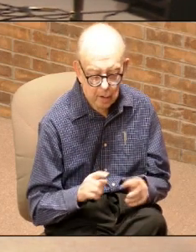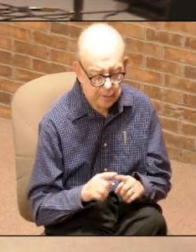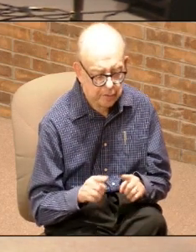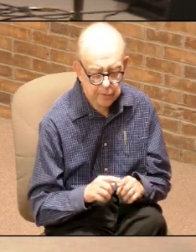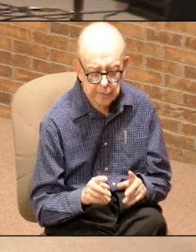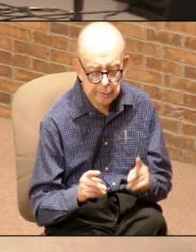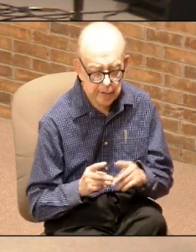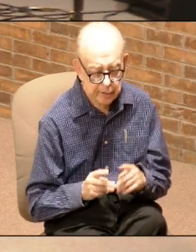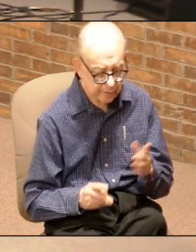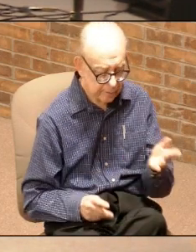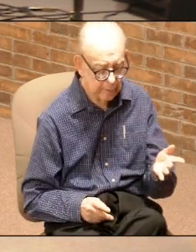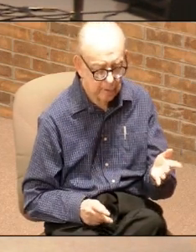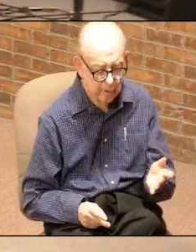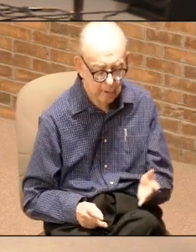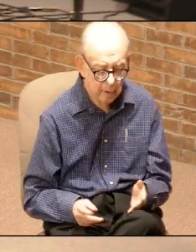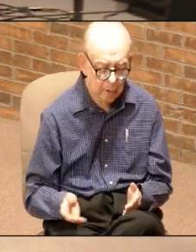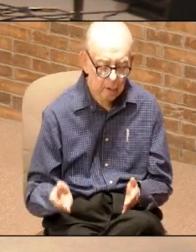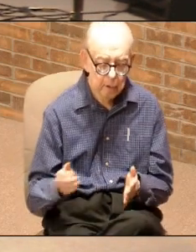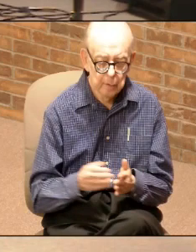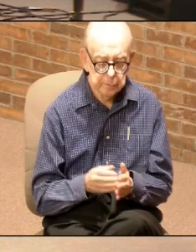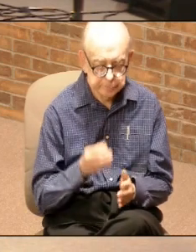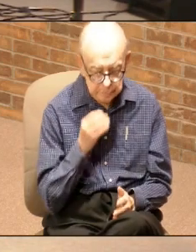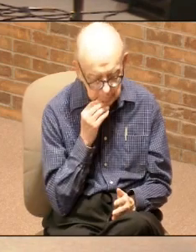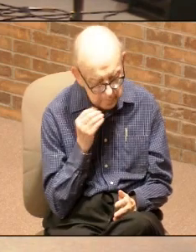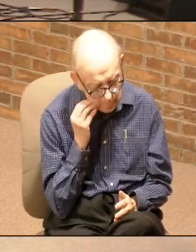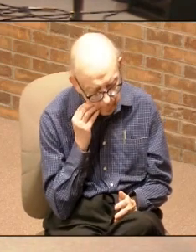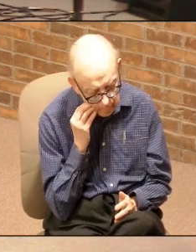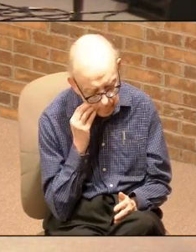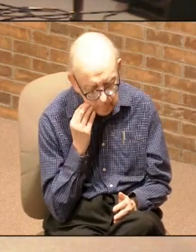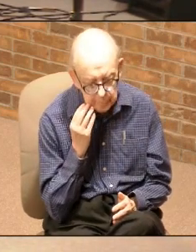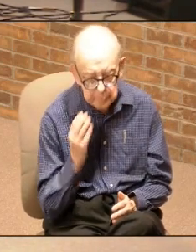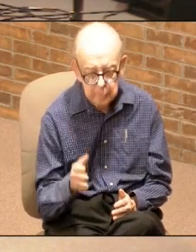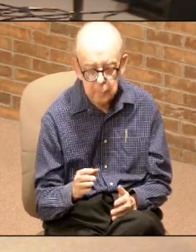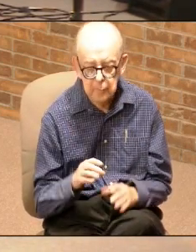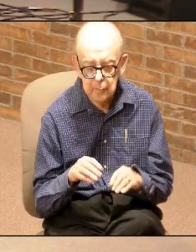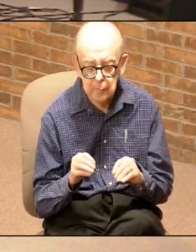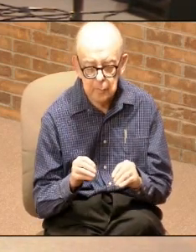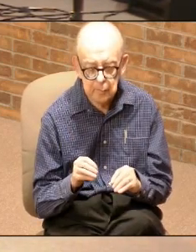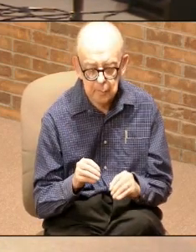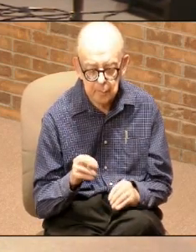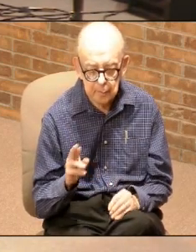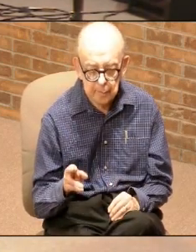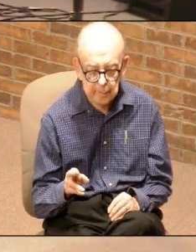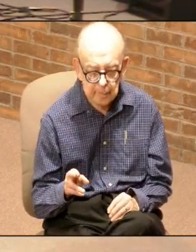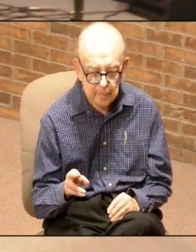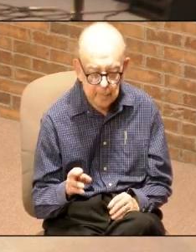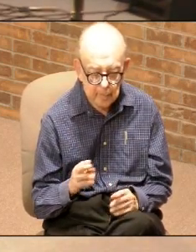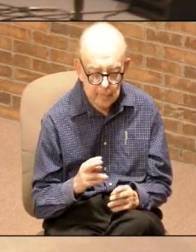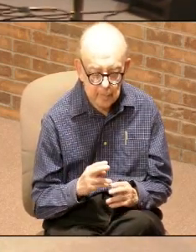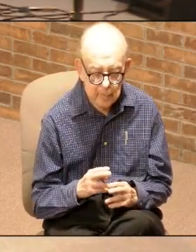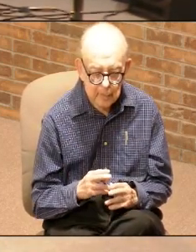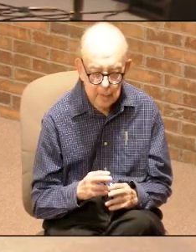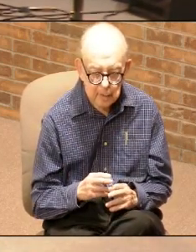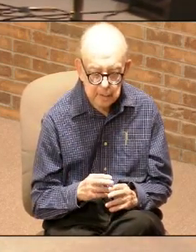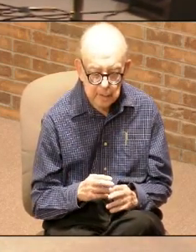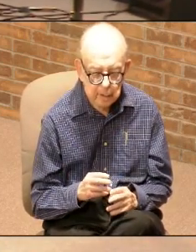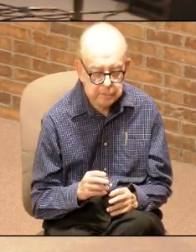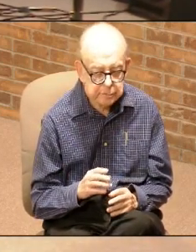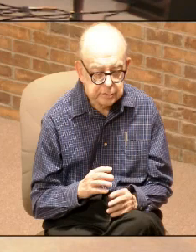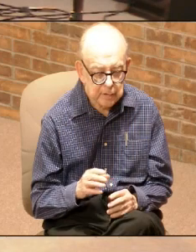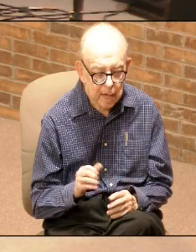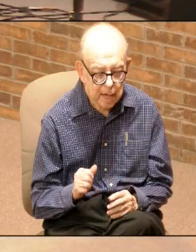these places. We would come back home, and there was a little store to the right. It was called A&P,